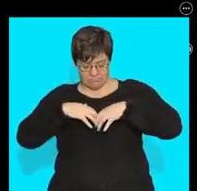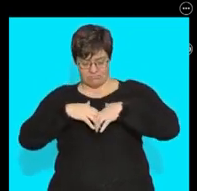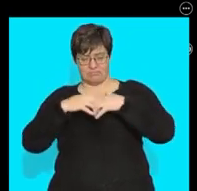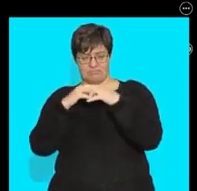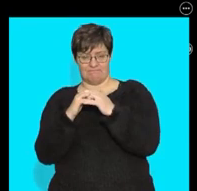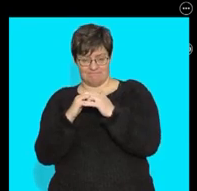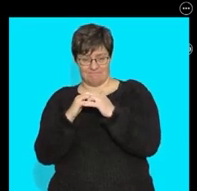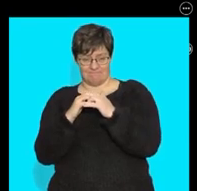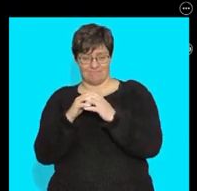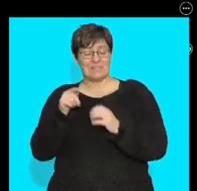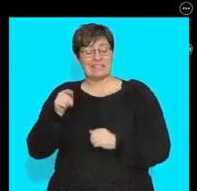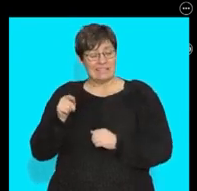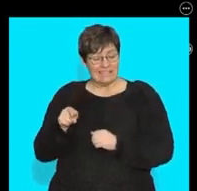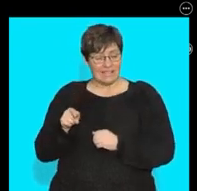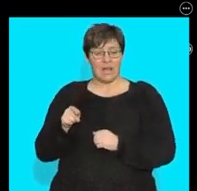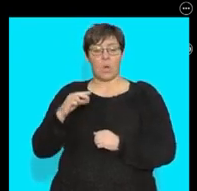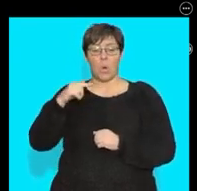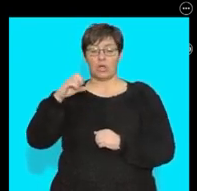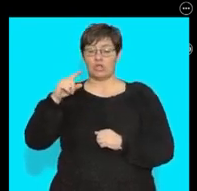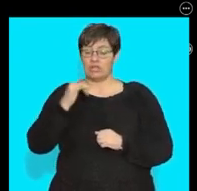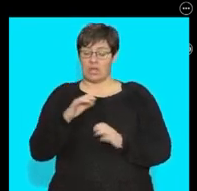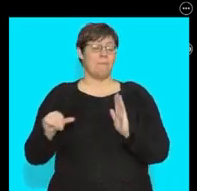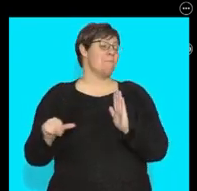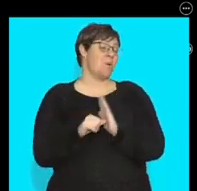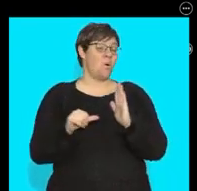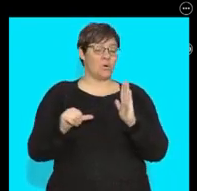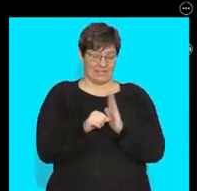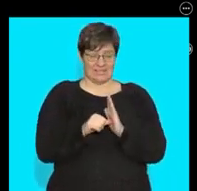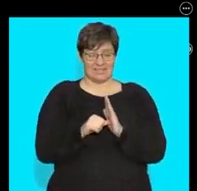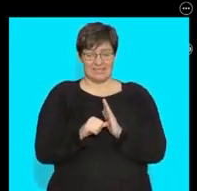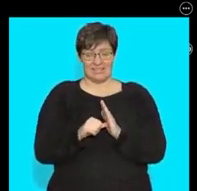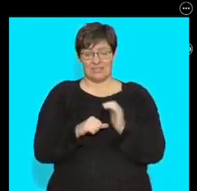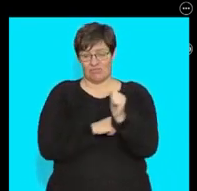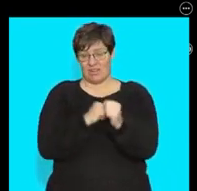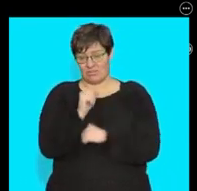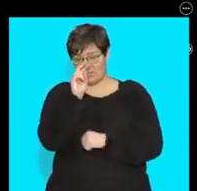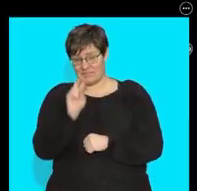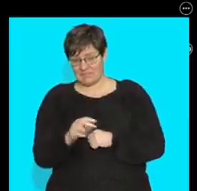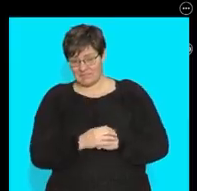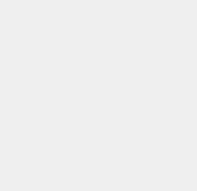Golgi is quite an important organelle that we are going to look at.